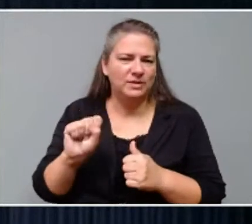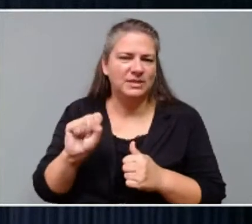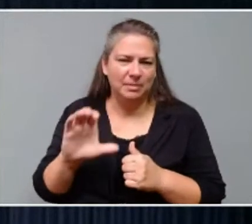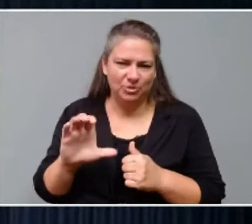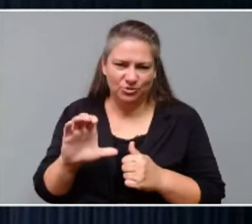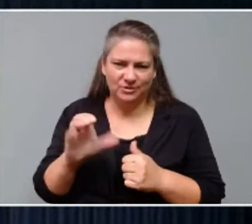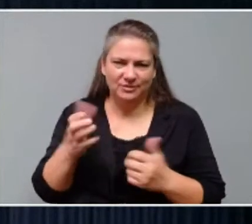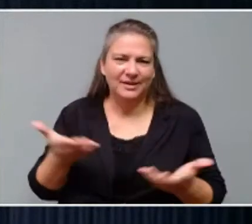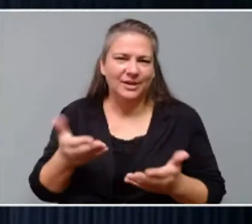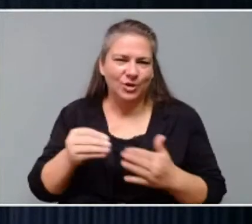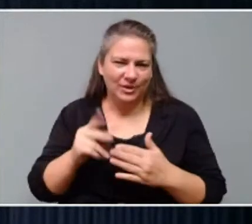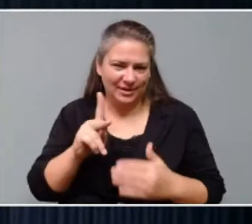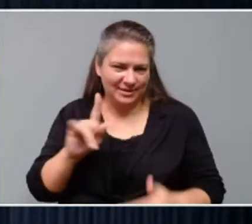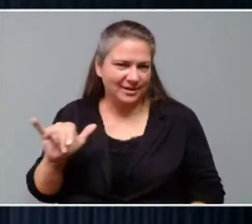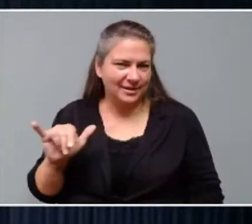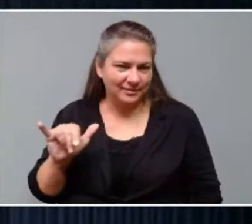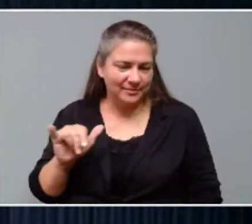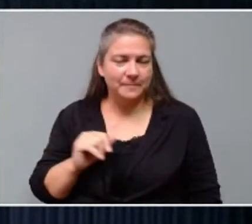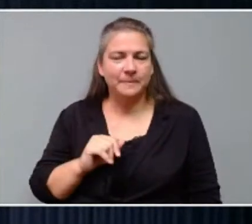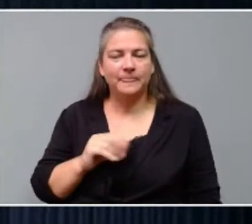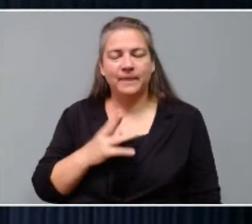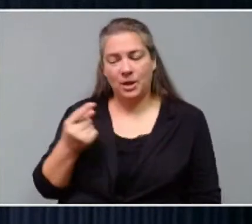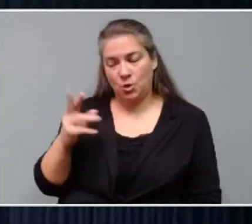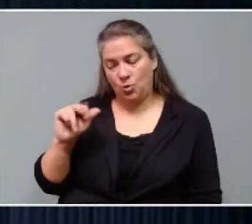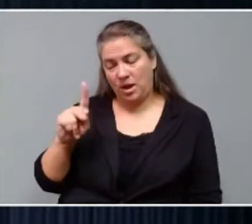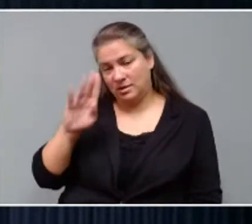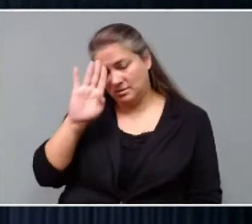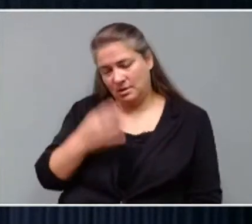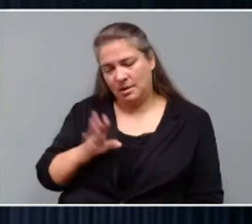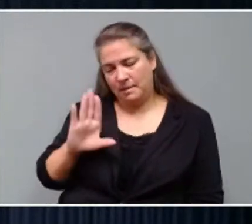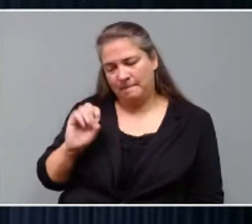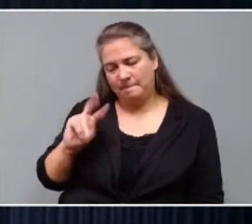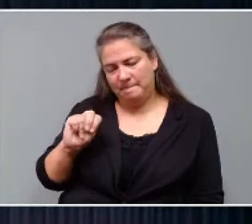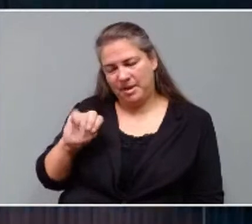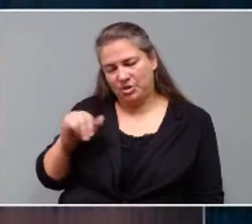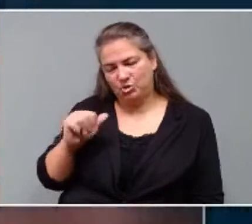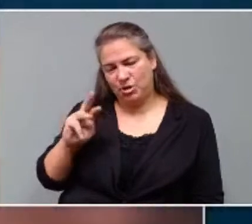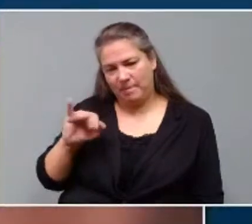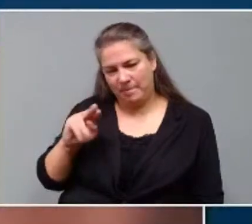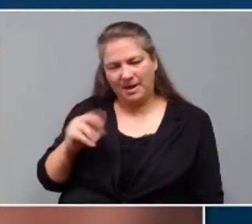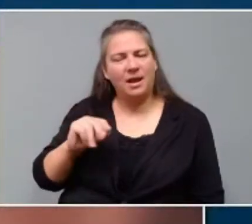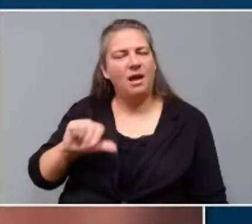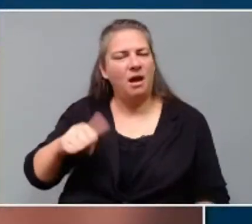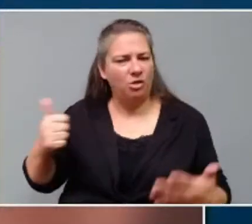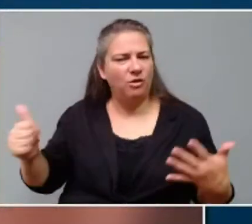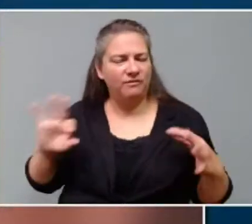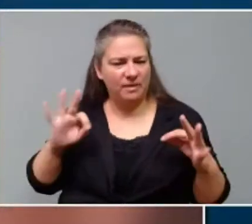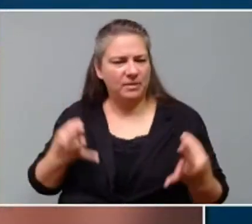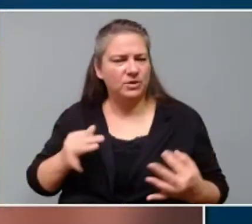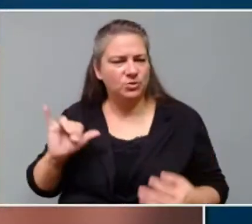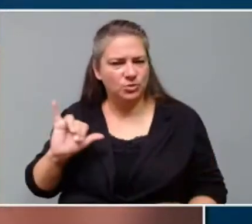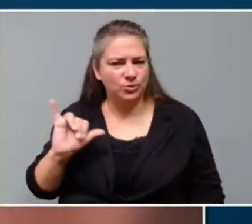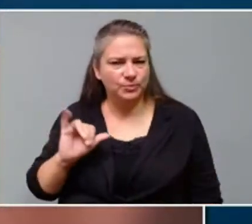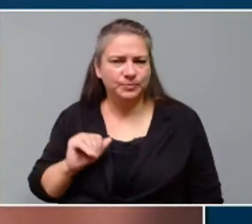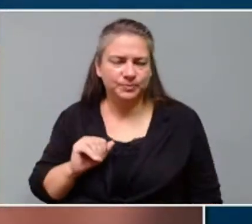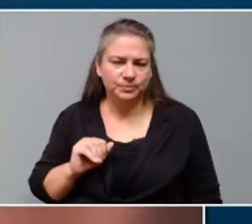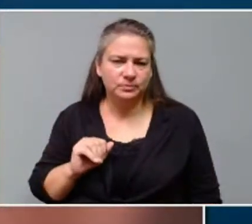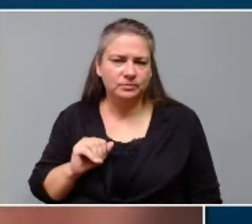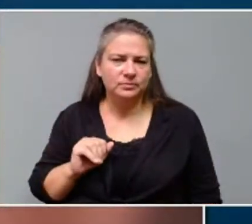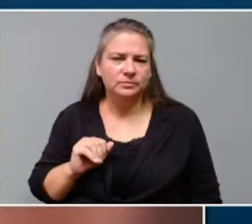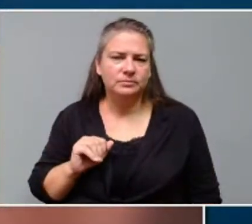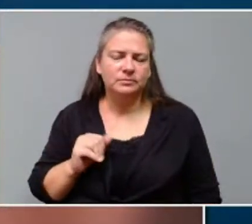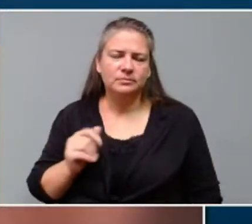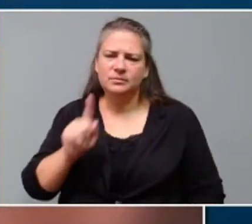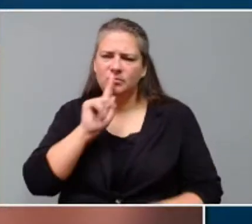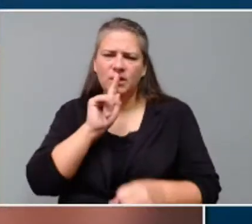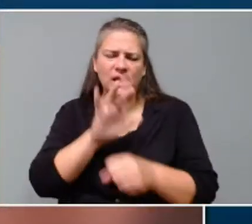Kentucky, along with grandson Benjamin and other beloved family members. Let's recommit to doing everything we